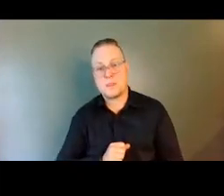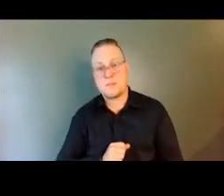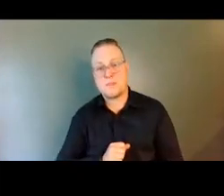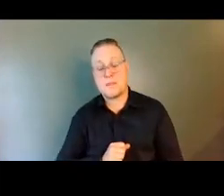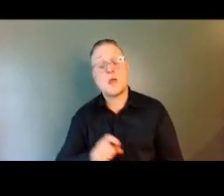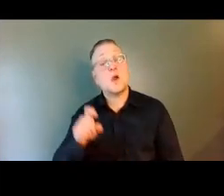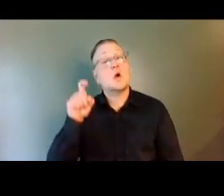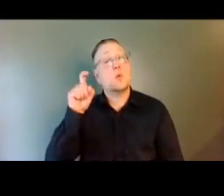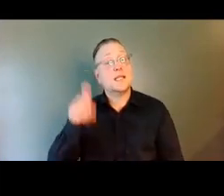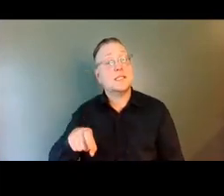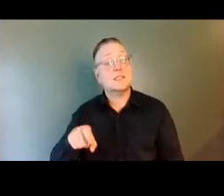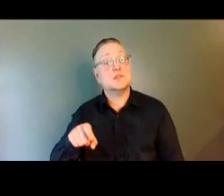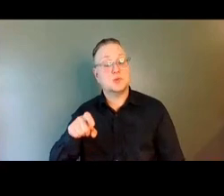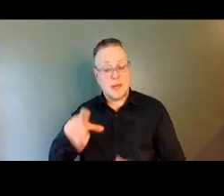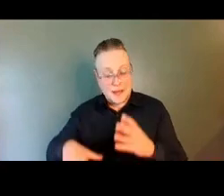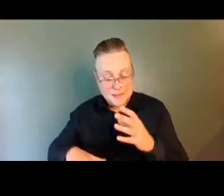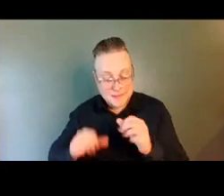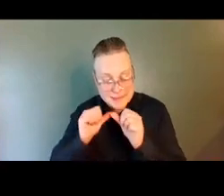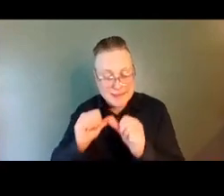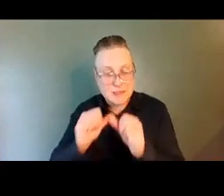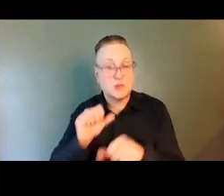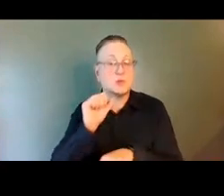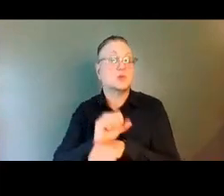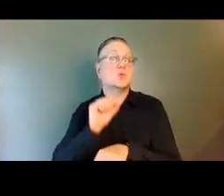We need to continue working